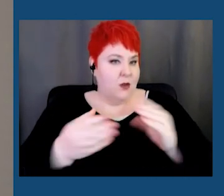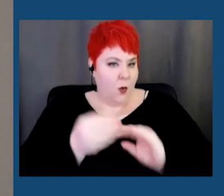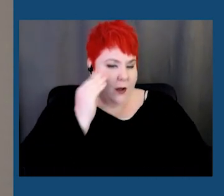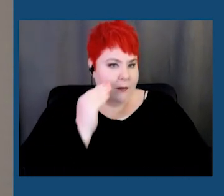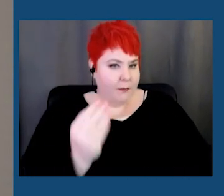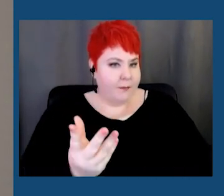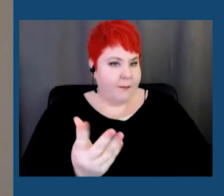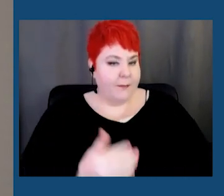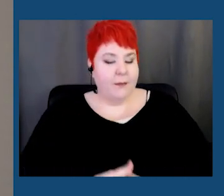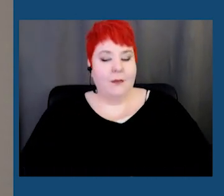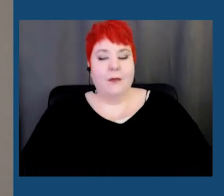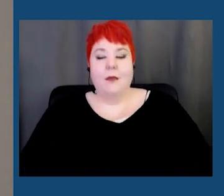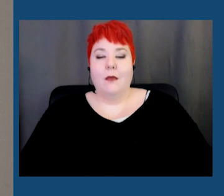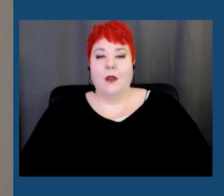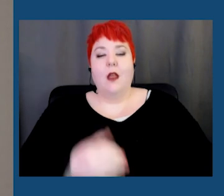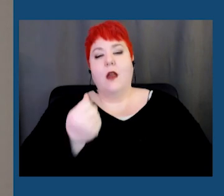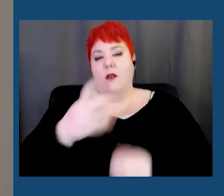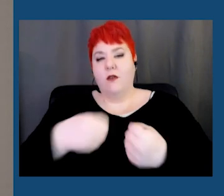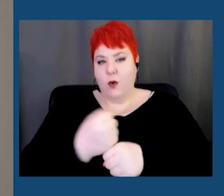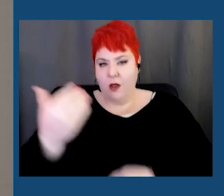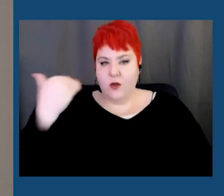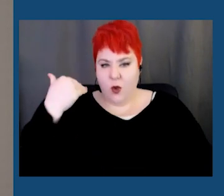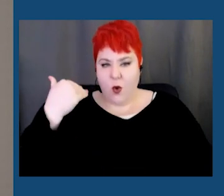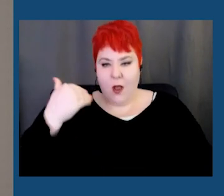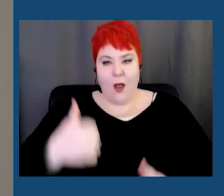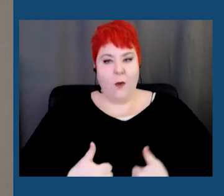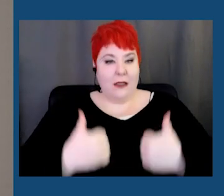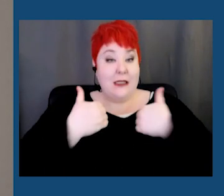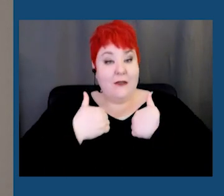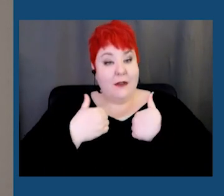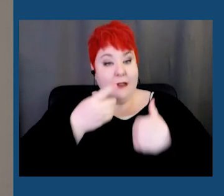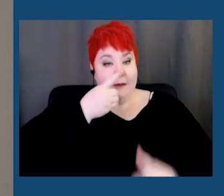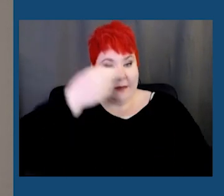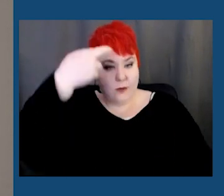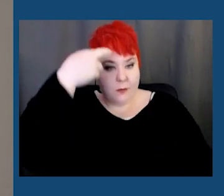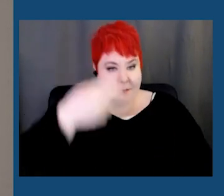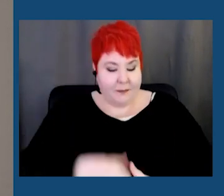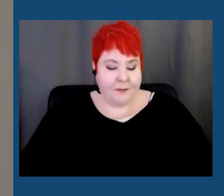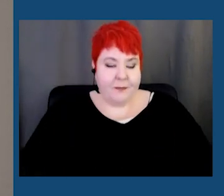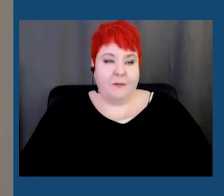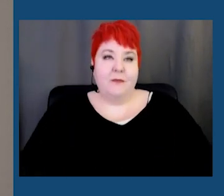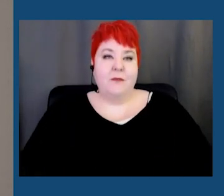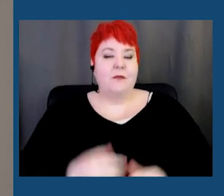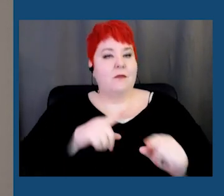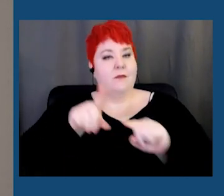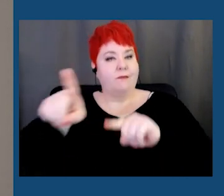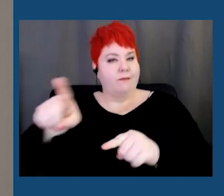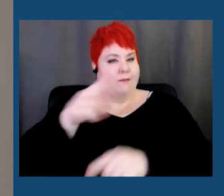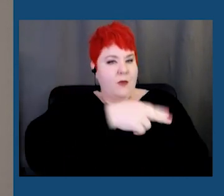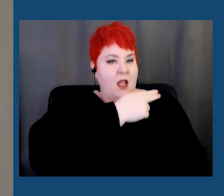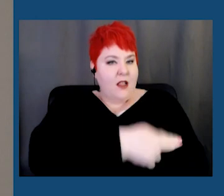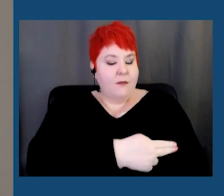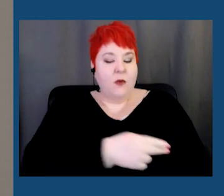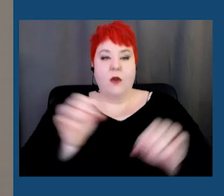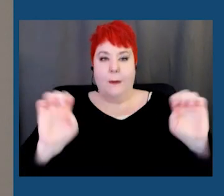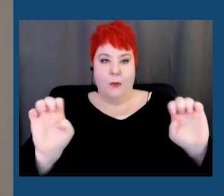A few years ago, when living back in my home country, I went to the hospital for a medical emergency.